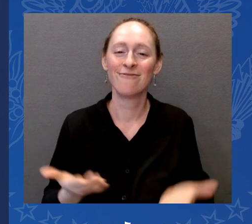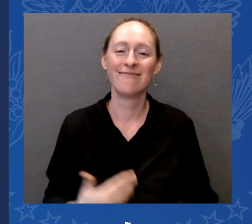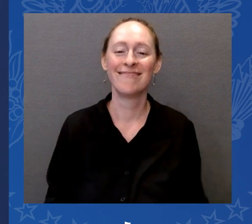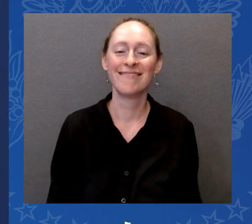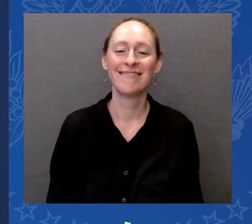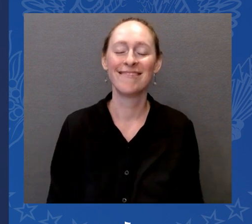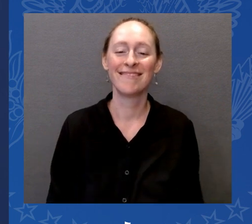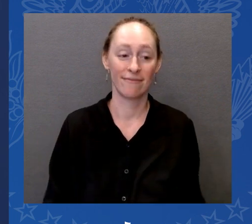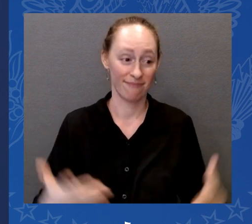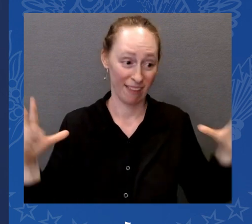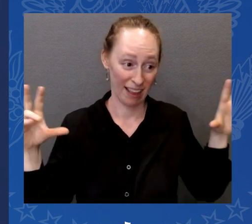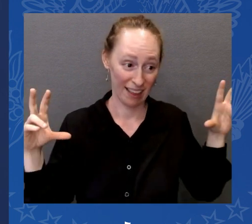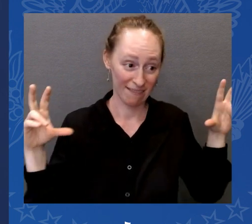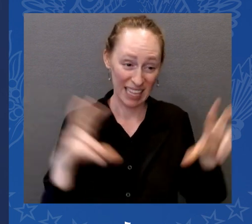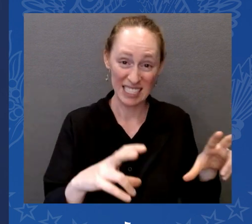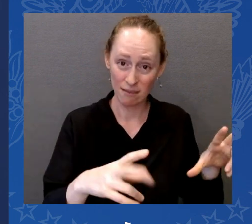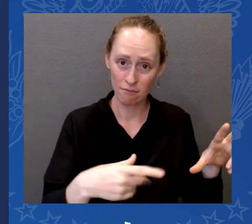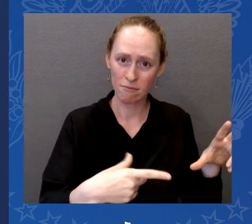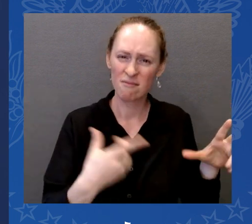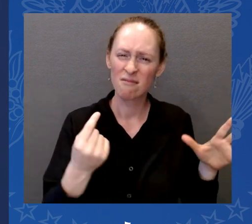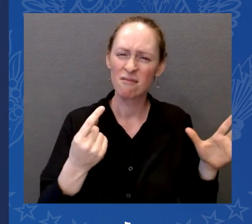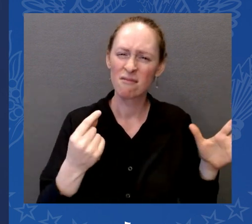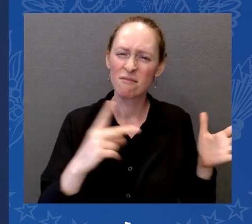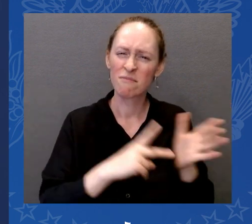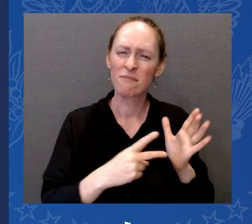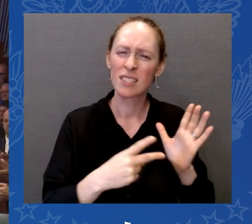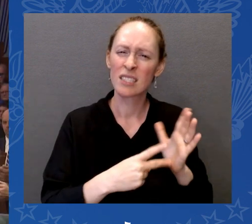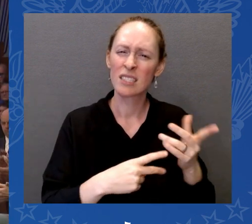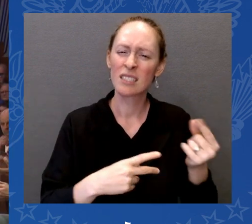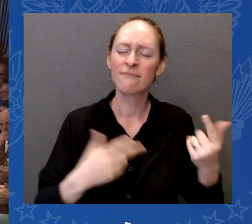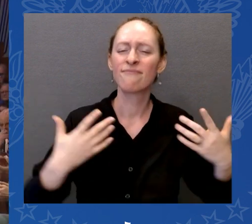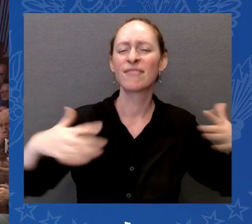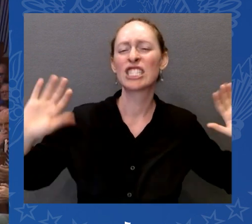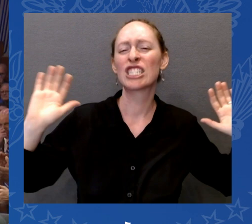in America. One of the bright spots around the country